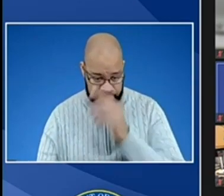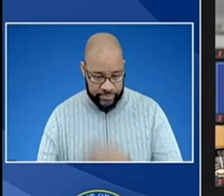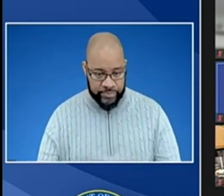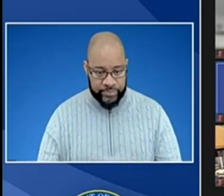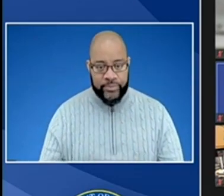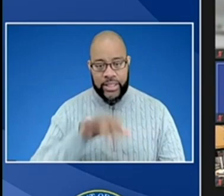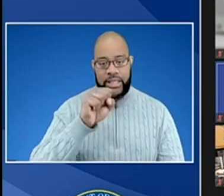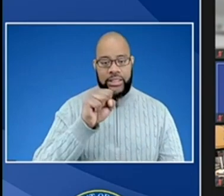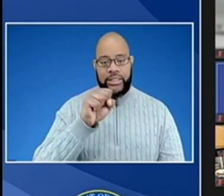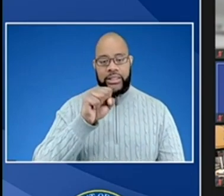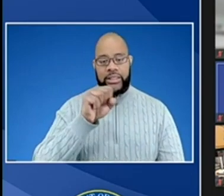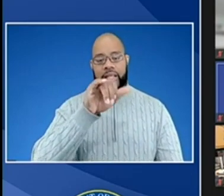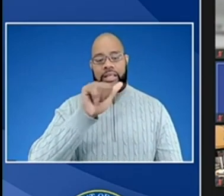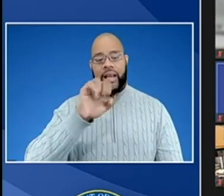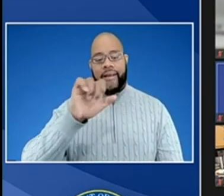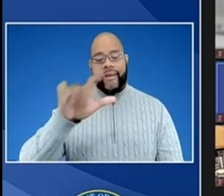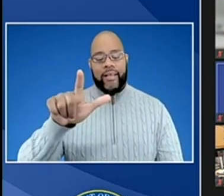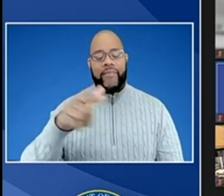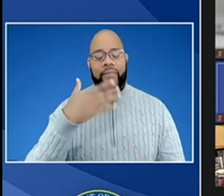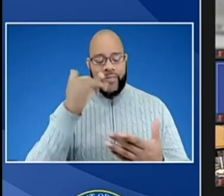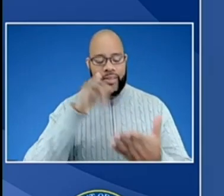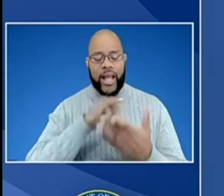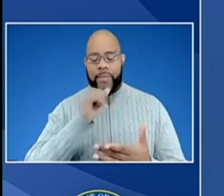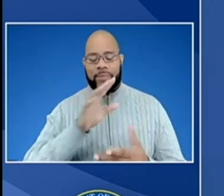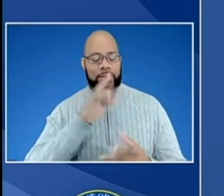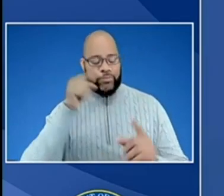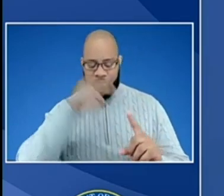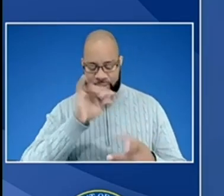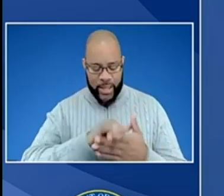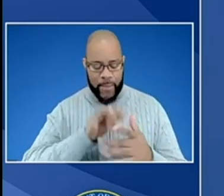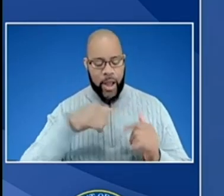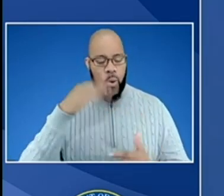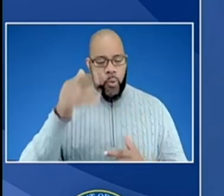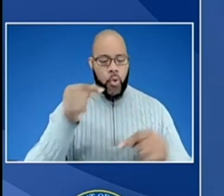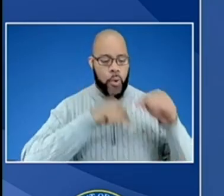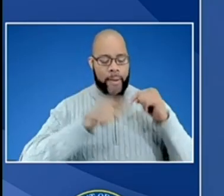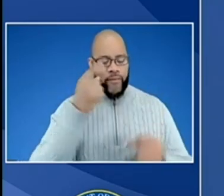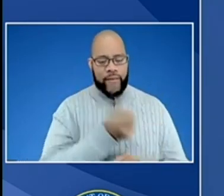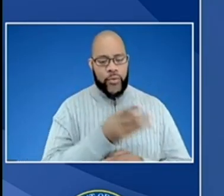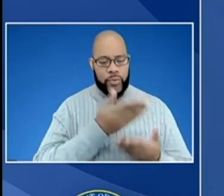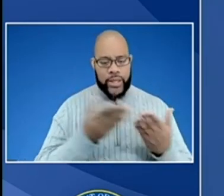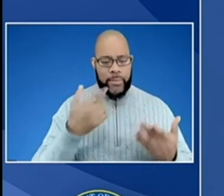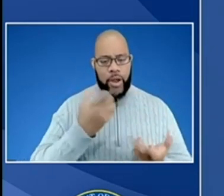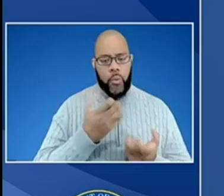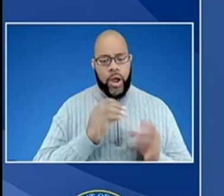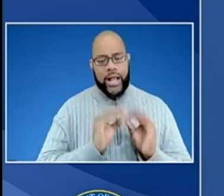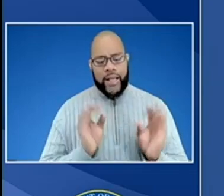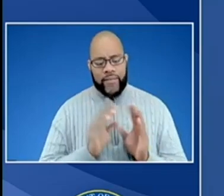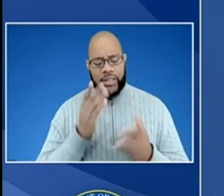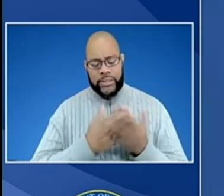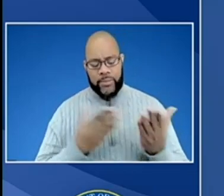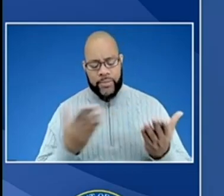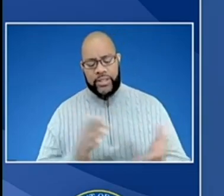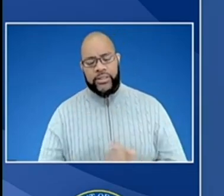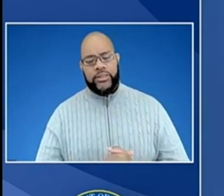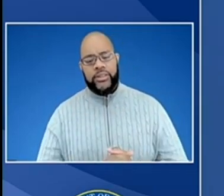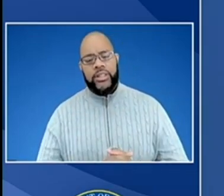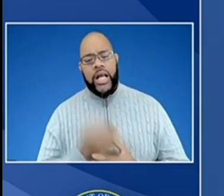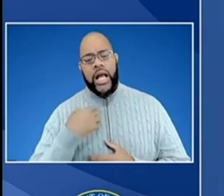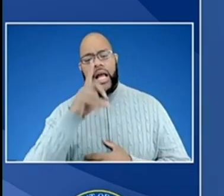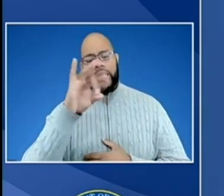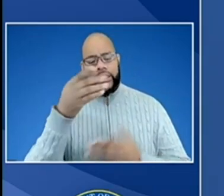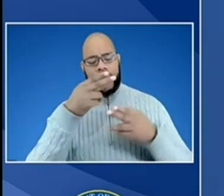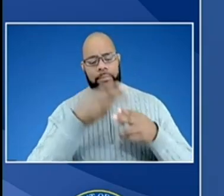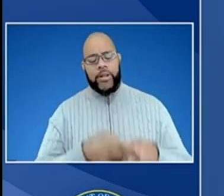Yes. Yael, thank you for that. I'm not going to speak to that, but I am going to go back for a couple of things because I want to clarify something. I did